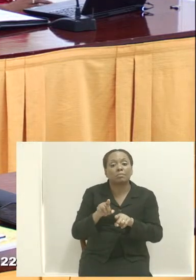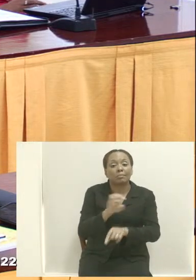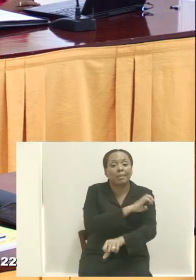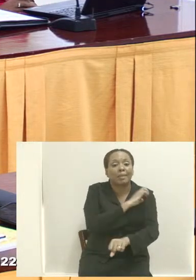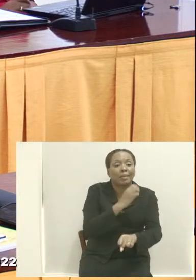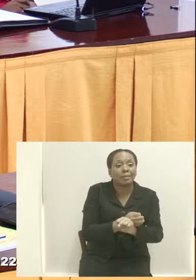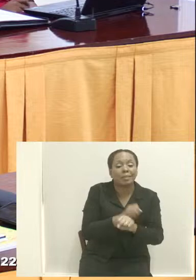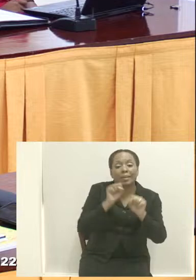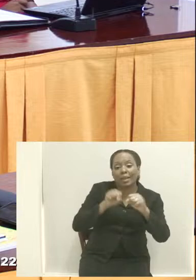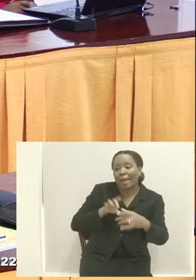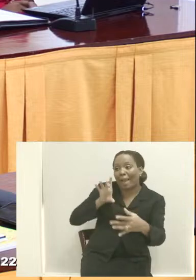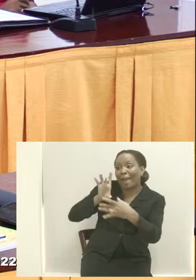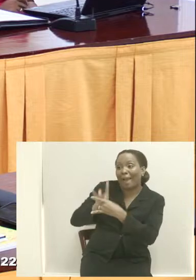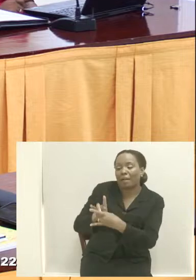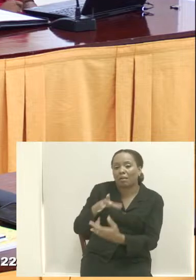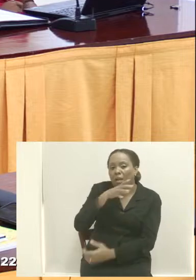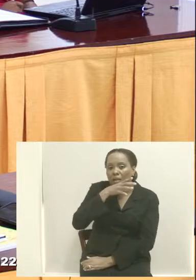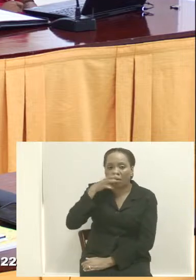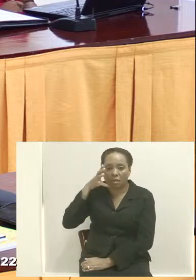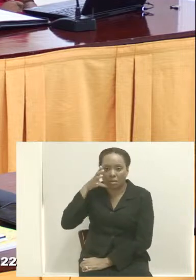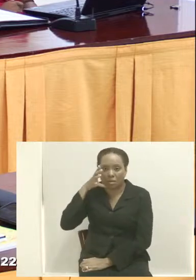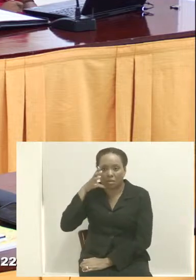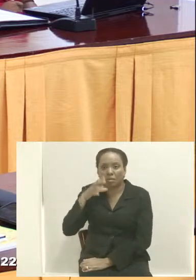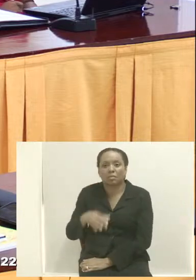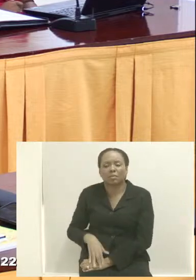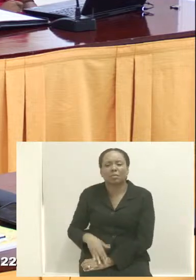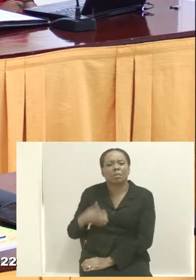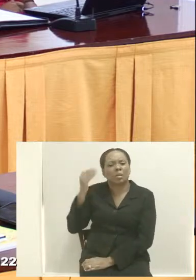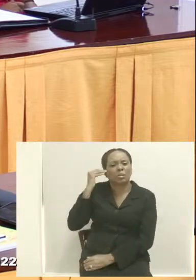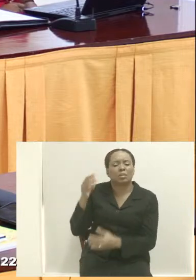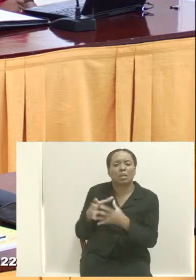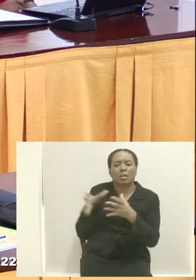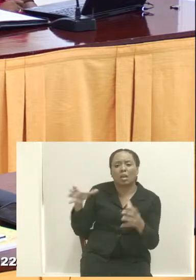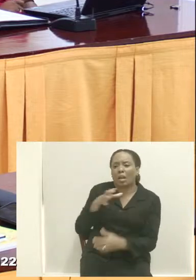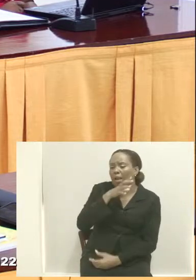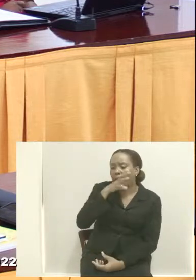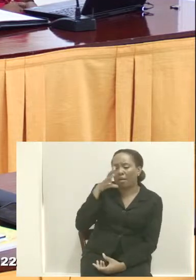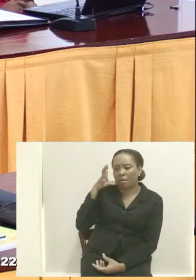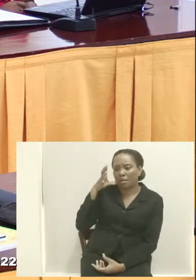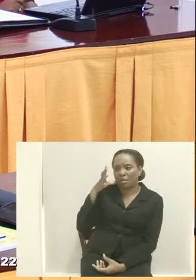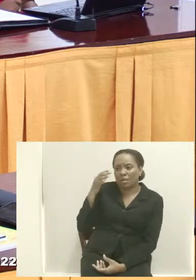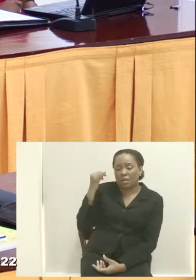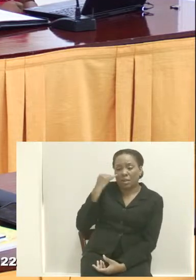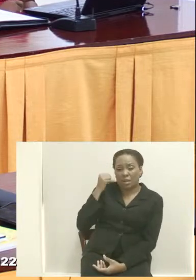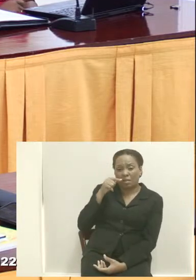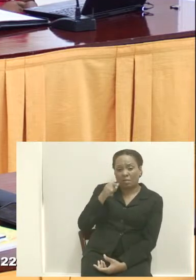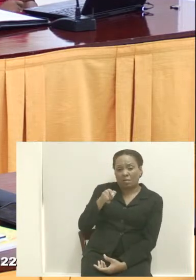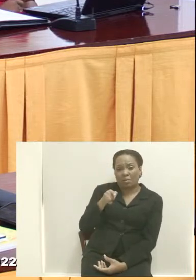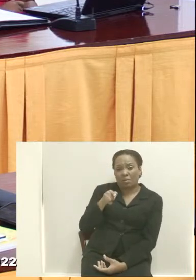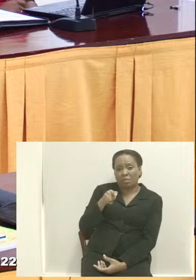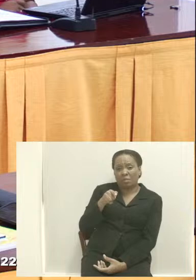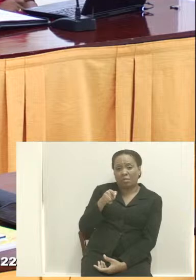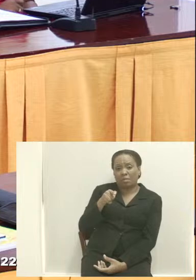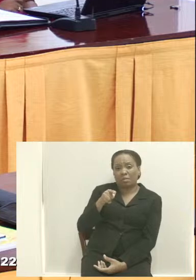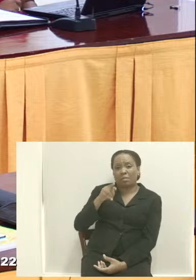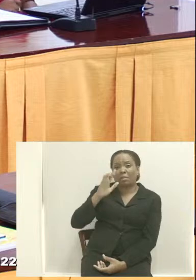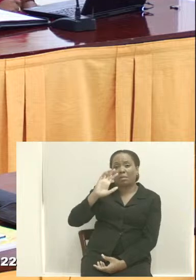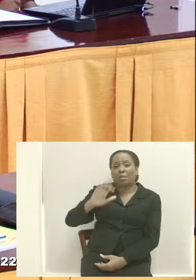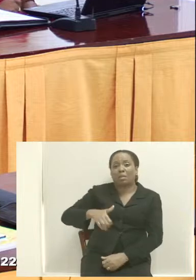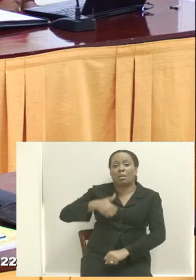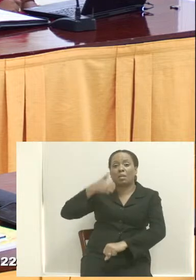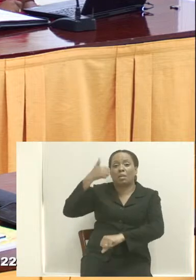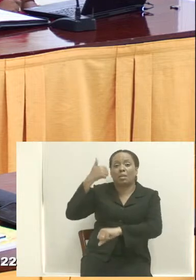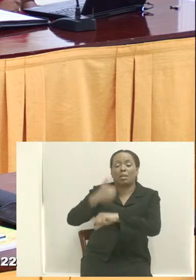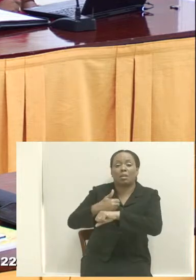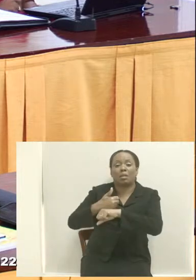acreage where if you erect the photovoltaics at the right height and with the right spacing to